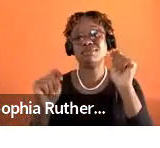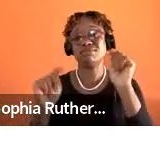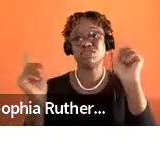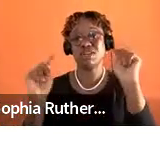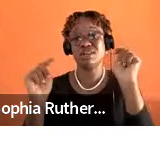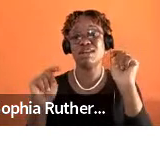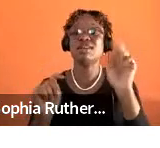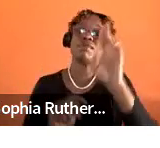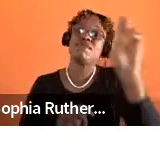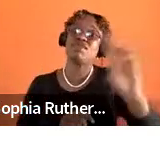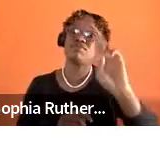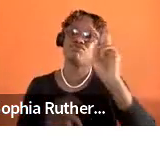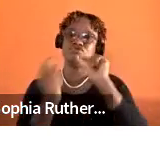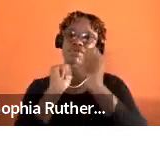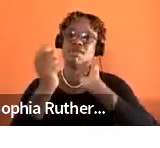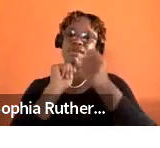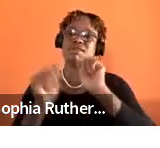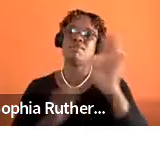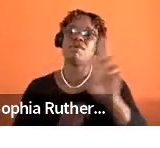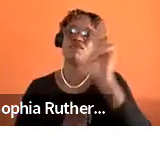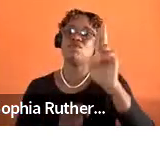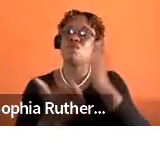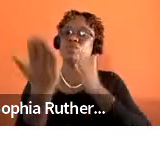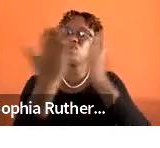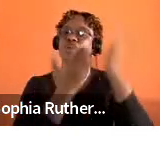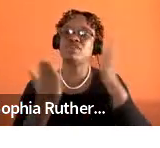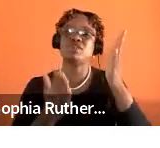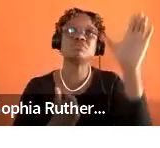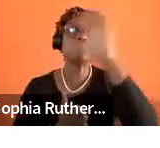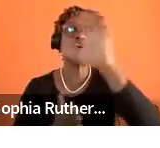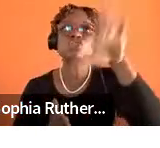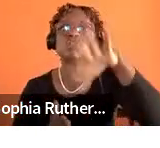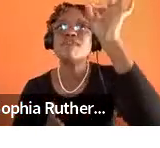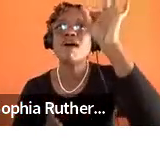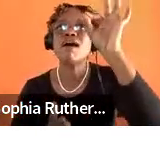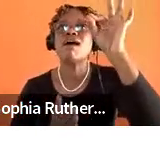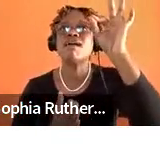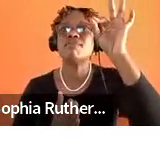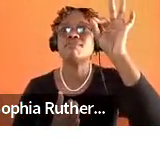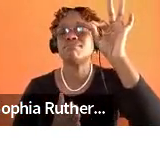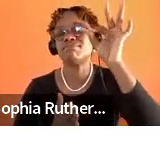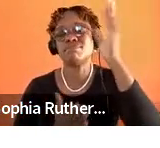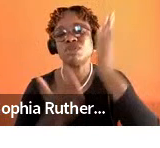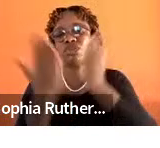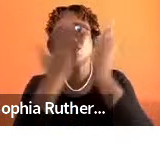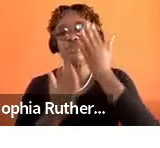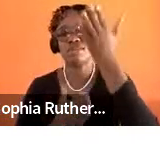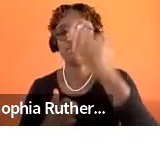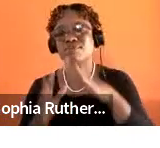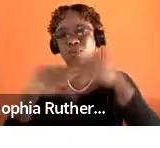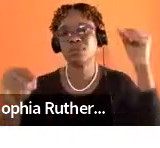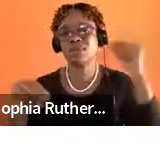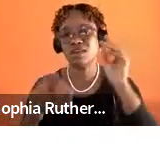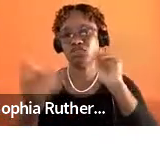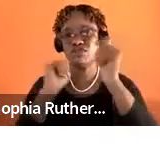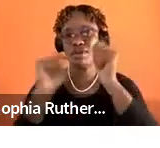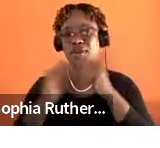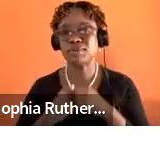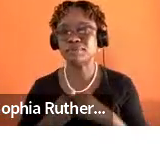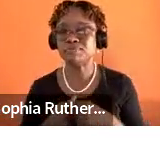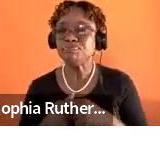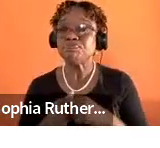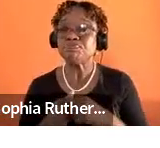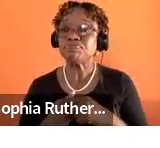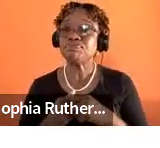you could probably recognize as additional cost. In terms of processes, these related